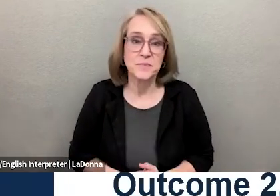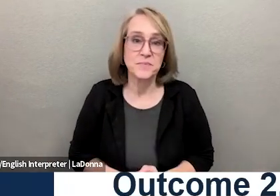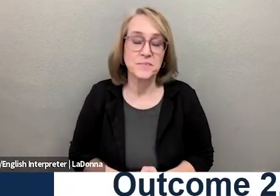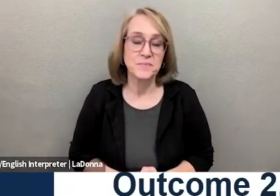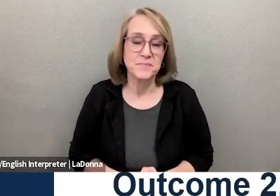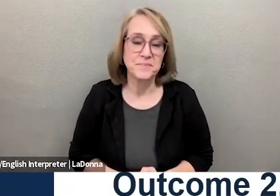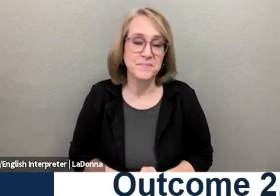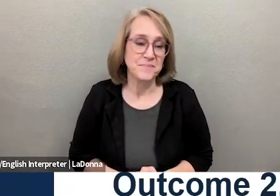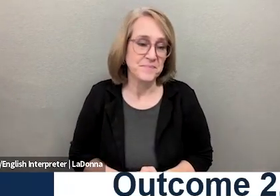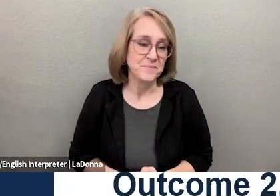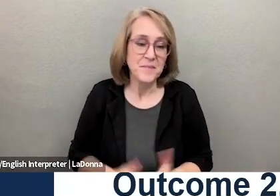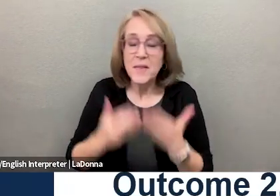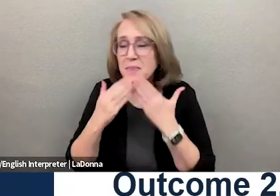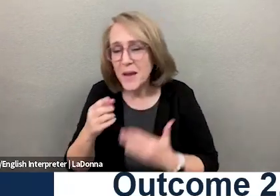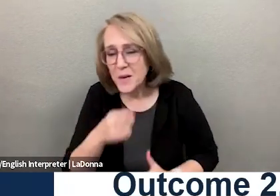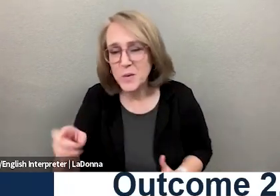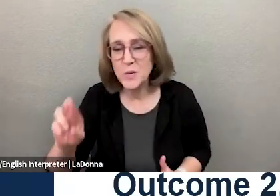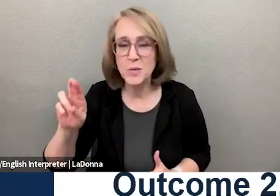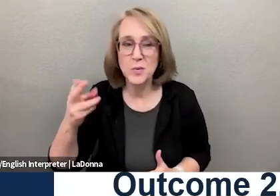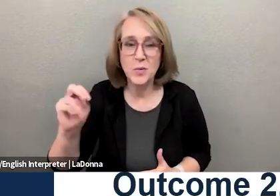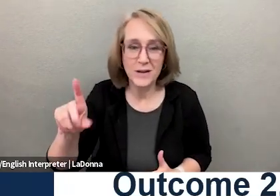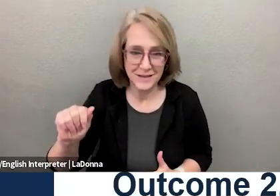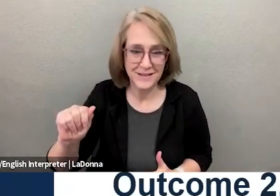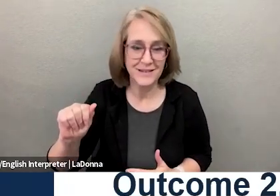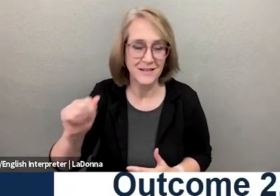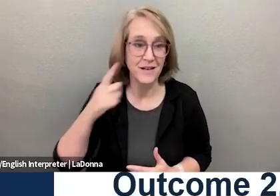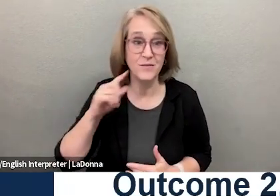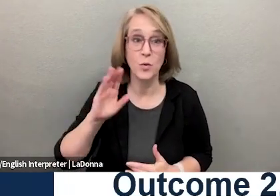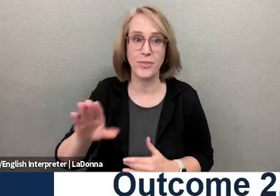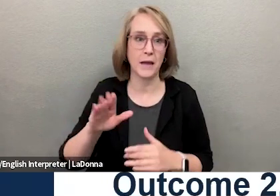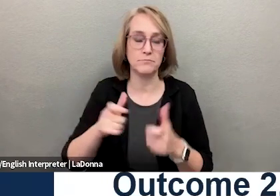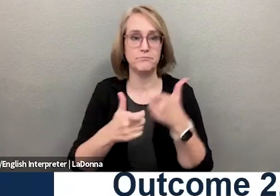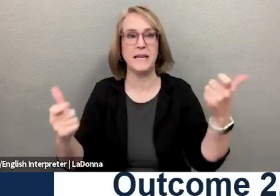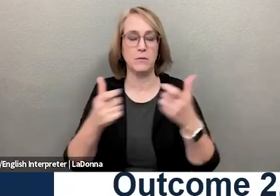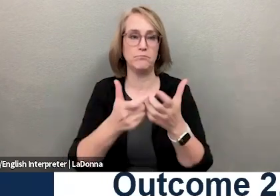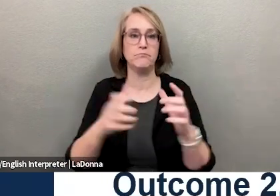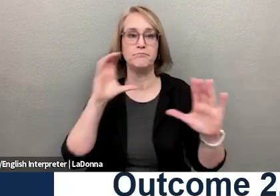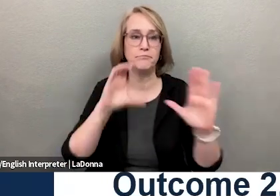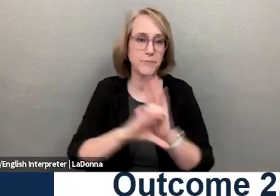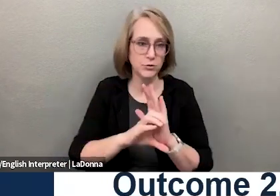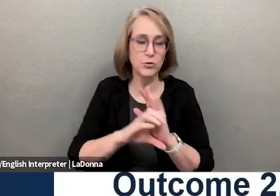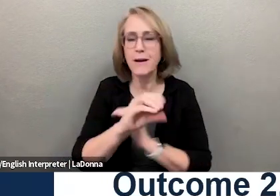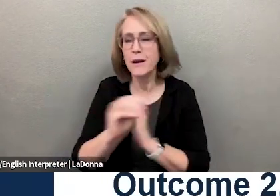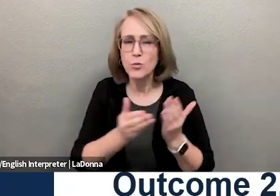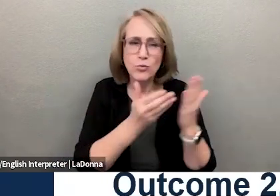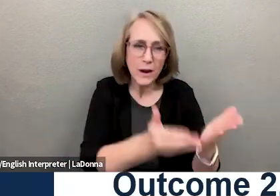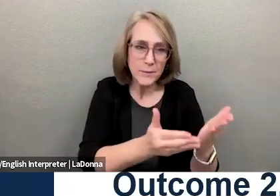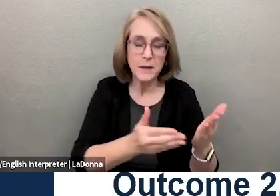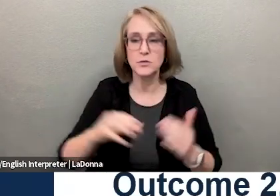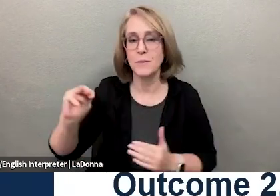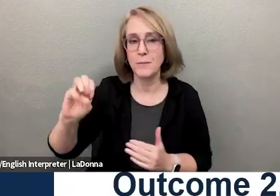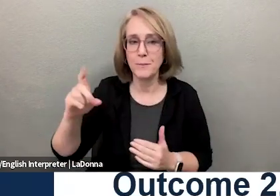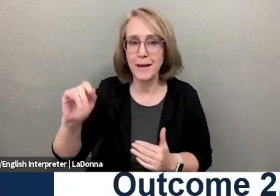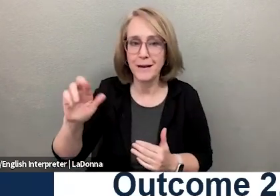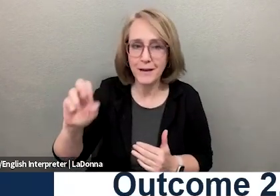Thanks so much, Rhonda, for that overview and recommendations, really underscoring how